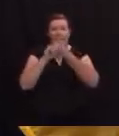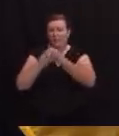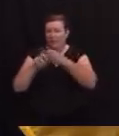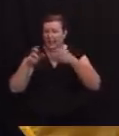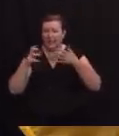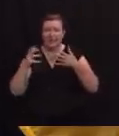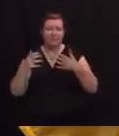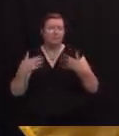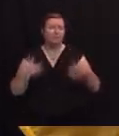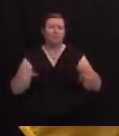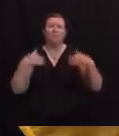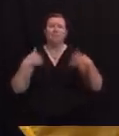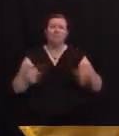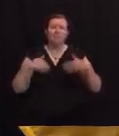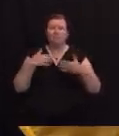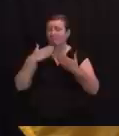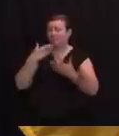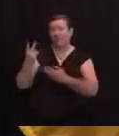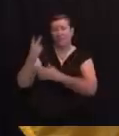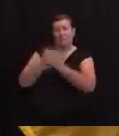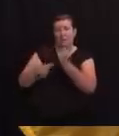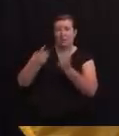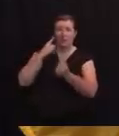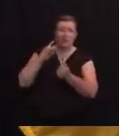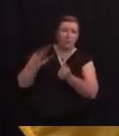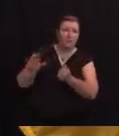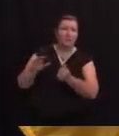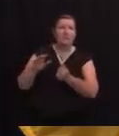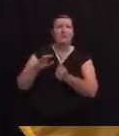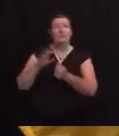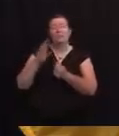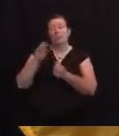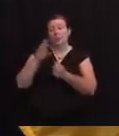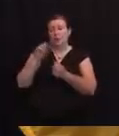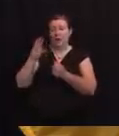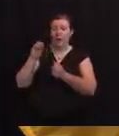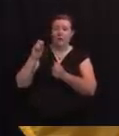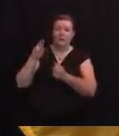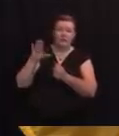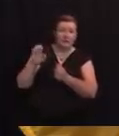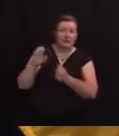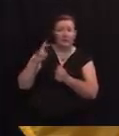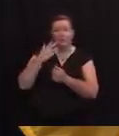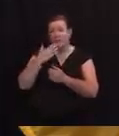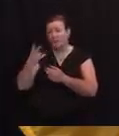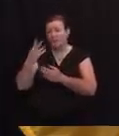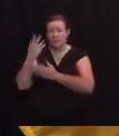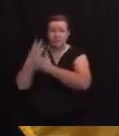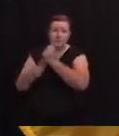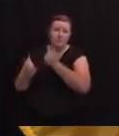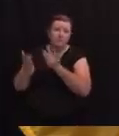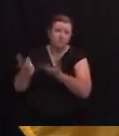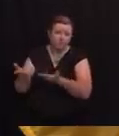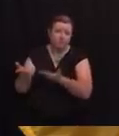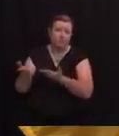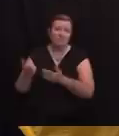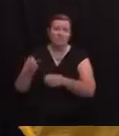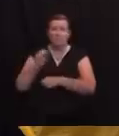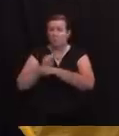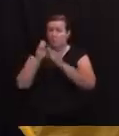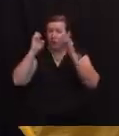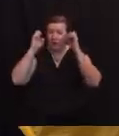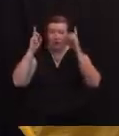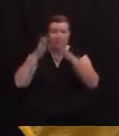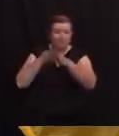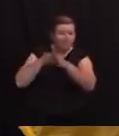grateful to both Robert and Constance for their respective years of elevating education, and to Robert for his role in making